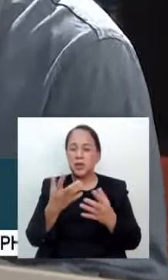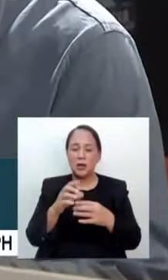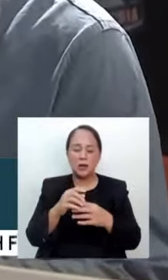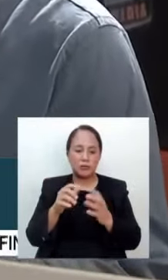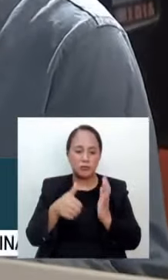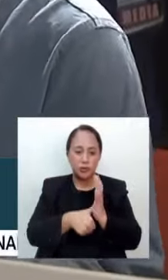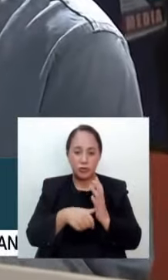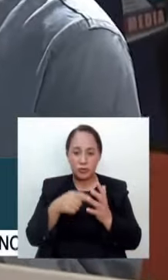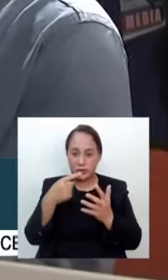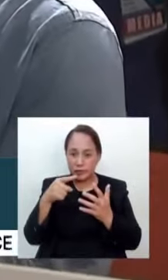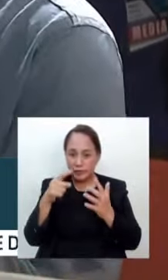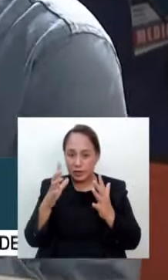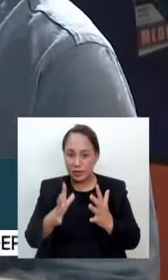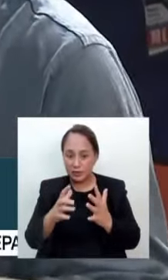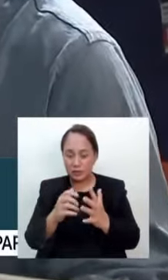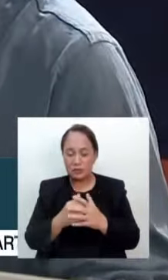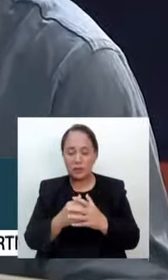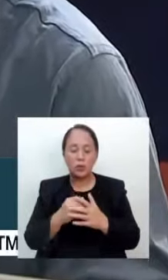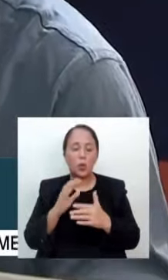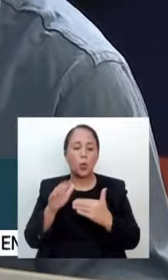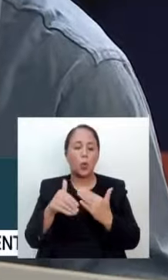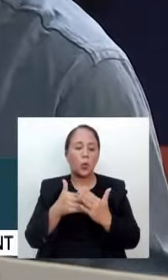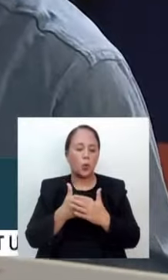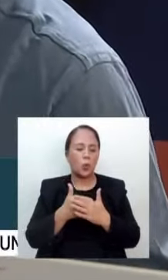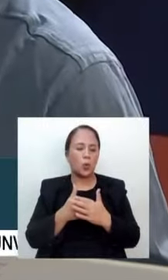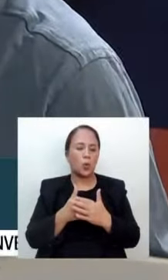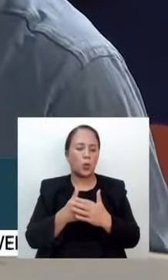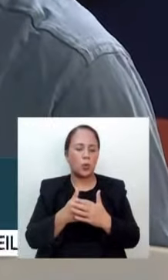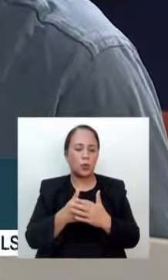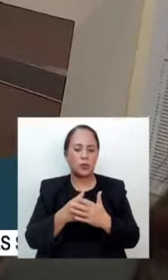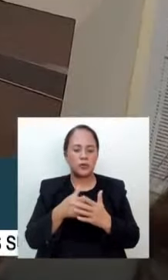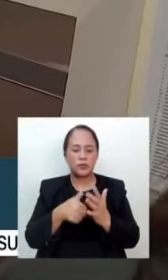also, all voters will be receiving this